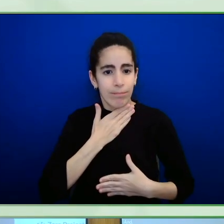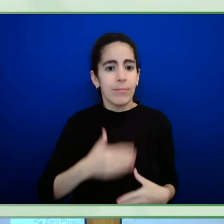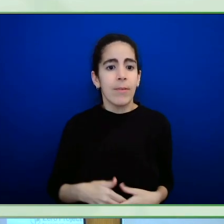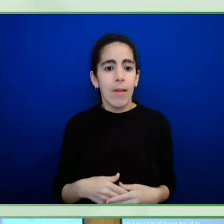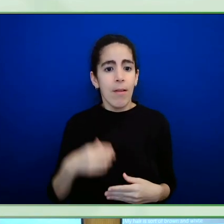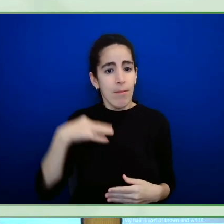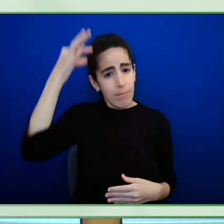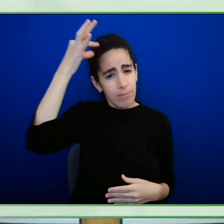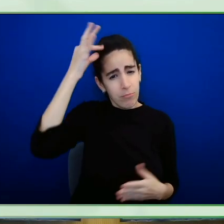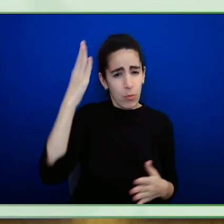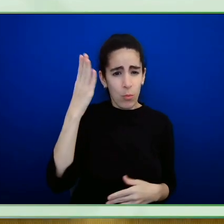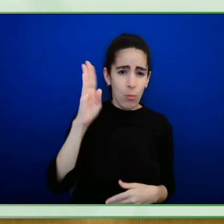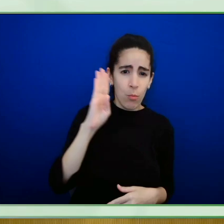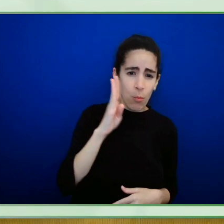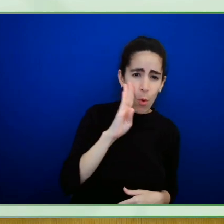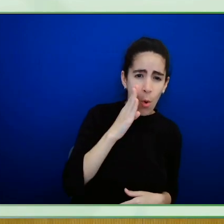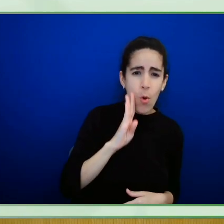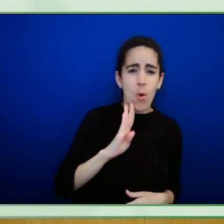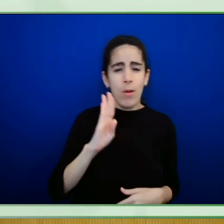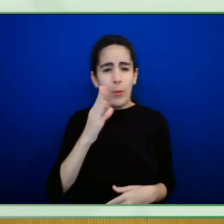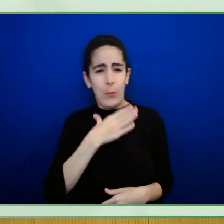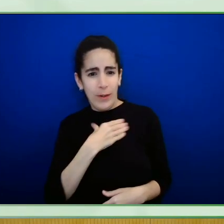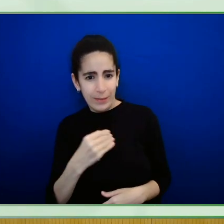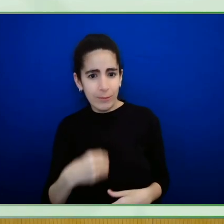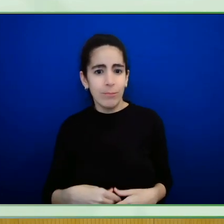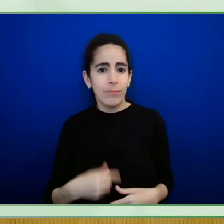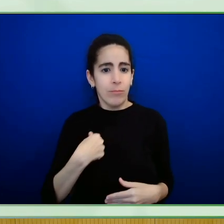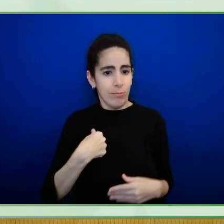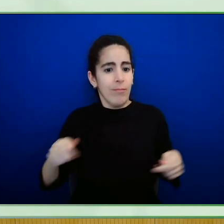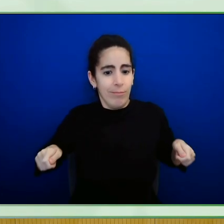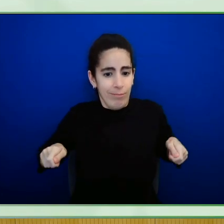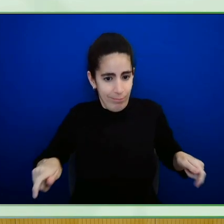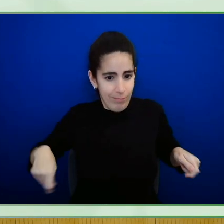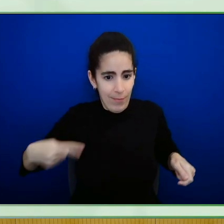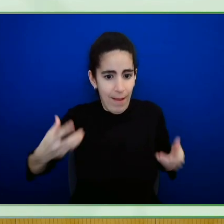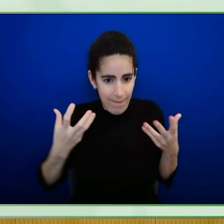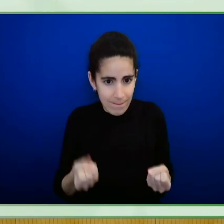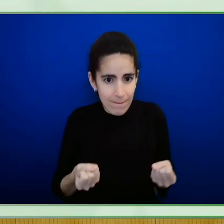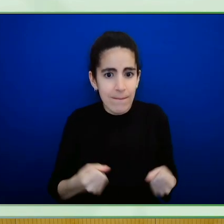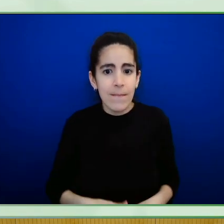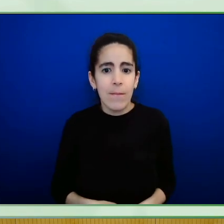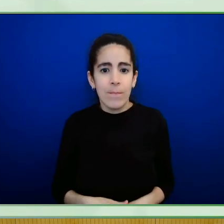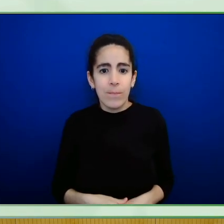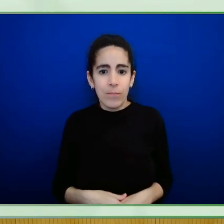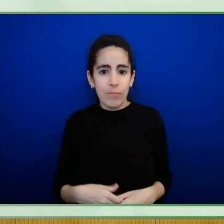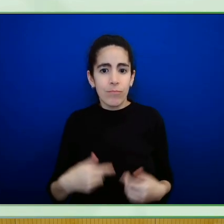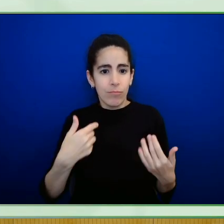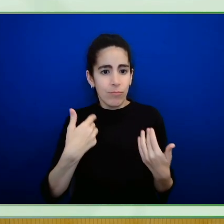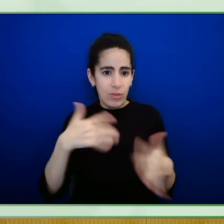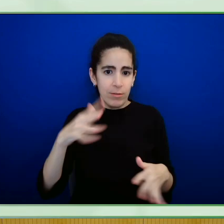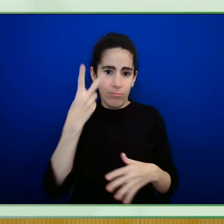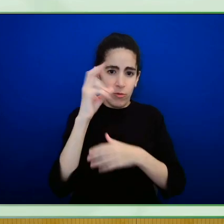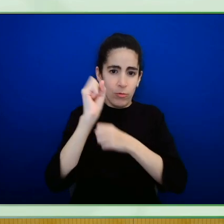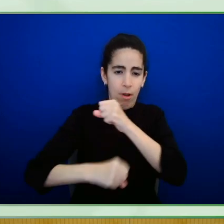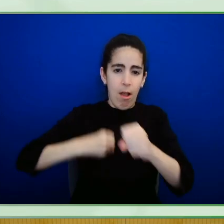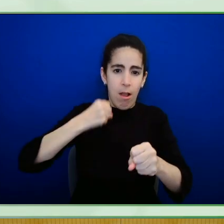So I've been a wheelchair user and disabled walker for nearly 20 years. And when I became disabled, I had a